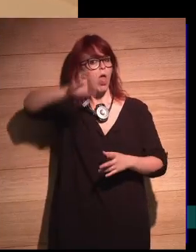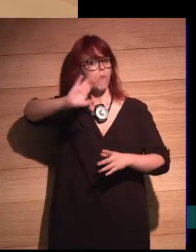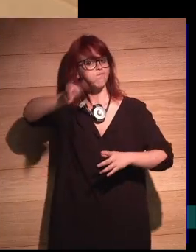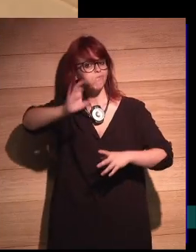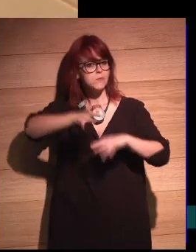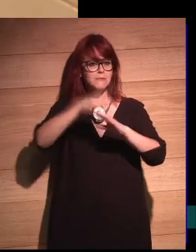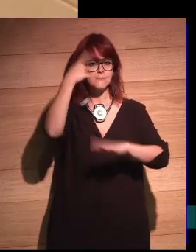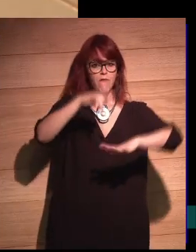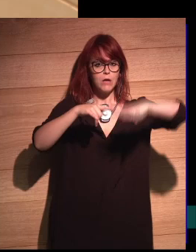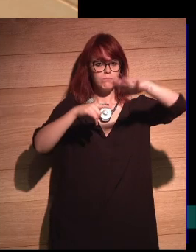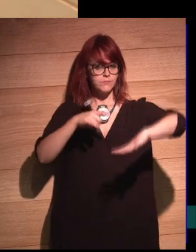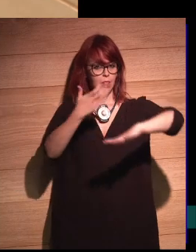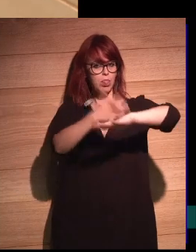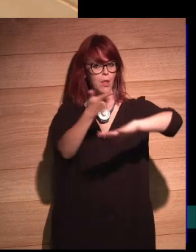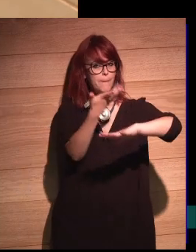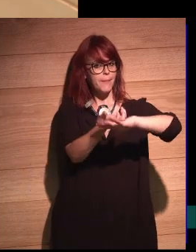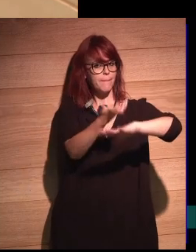you picked up the bottle.